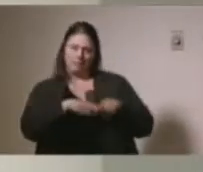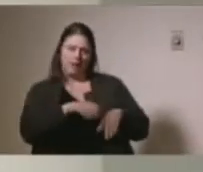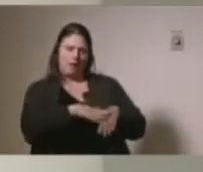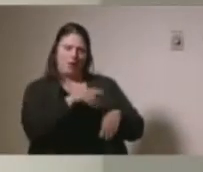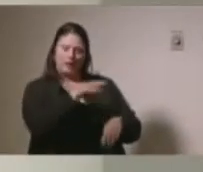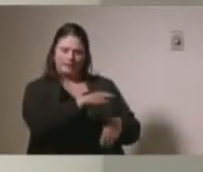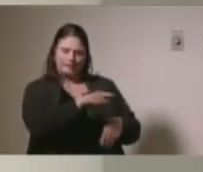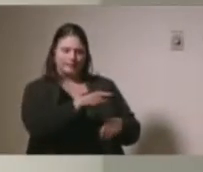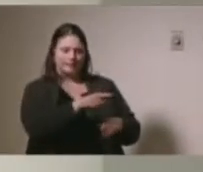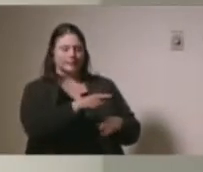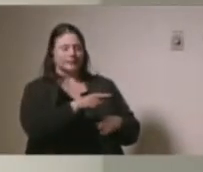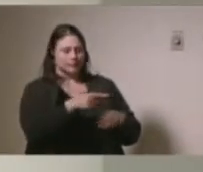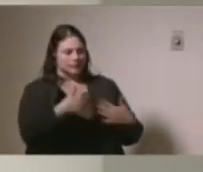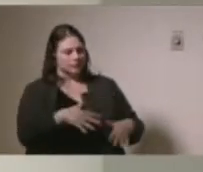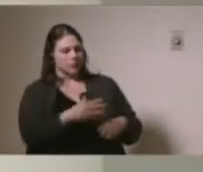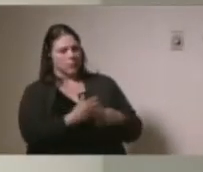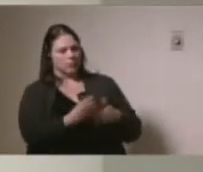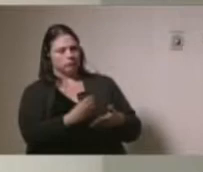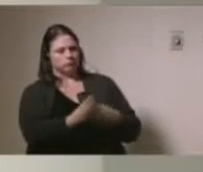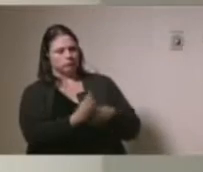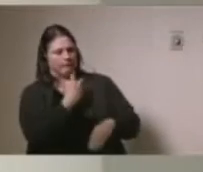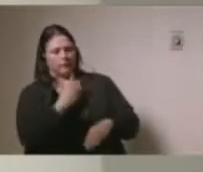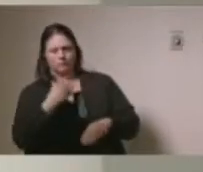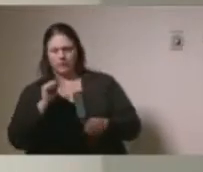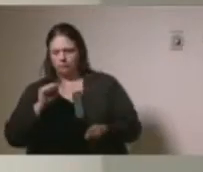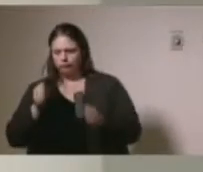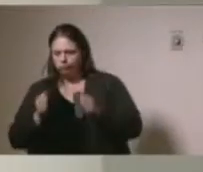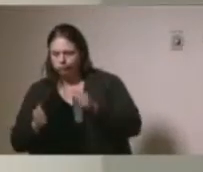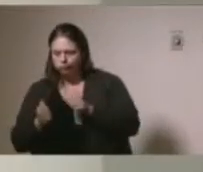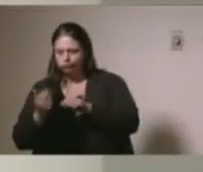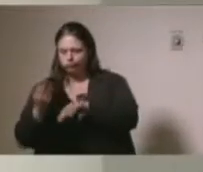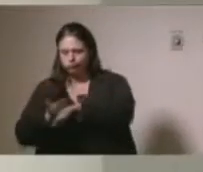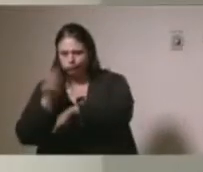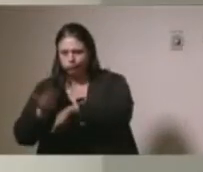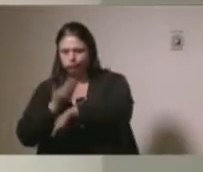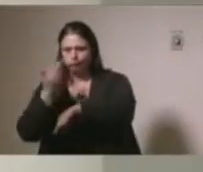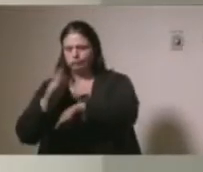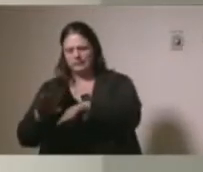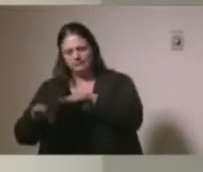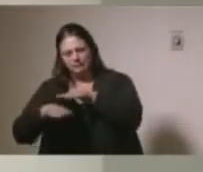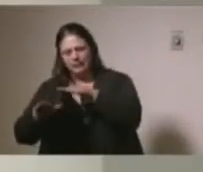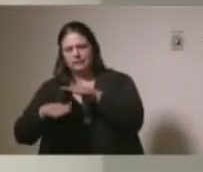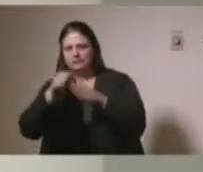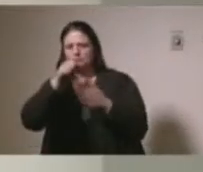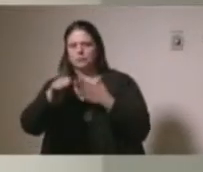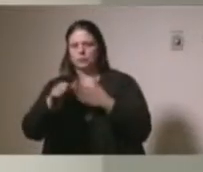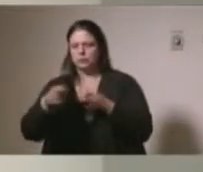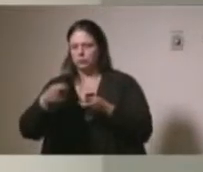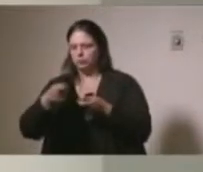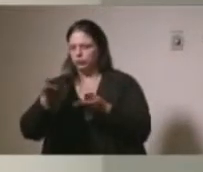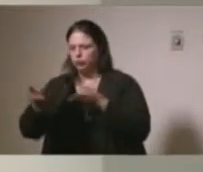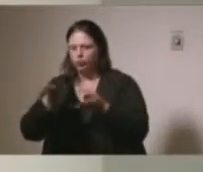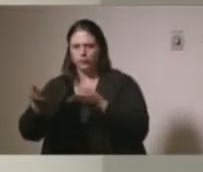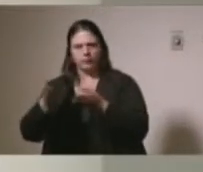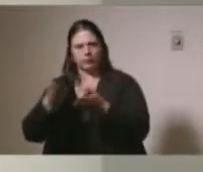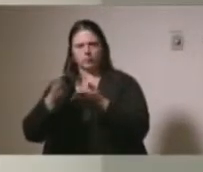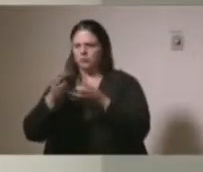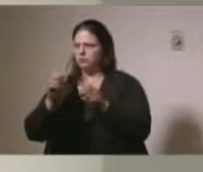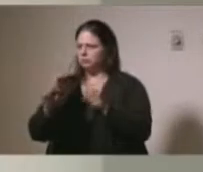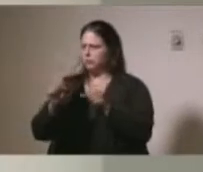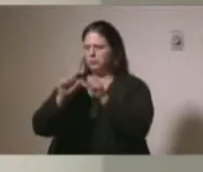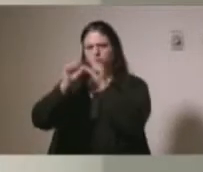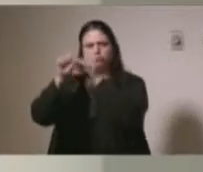so it can modernise and restructure its core postal service to have a viable postal service in the